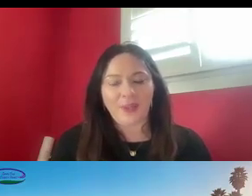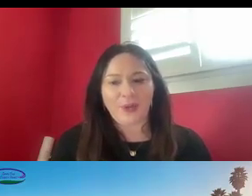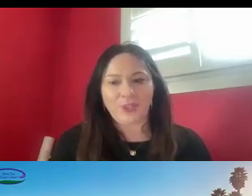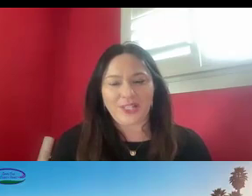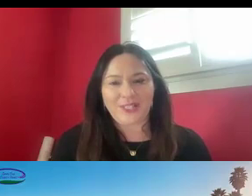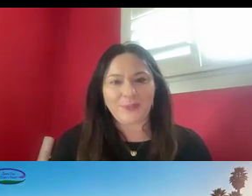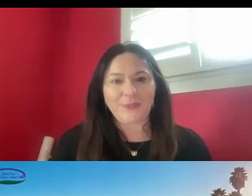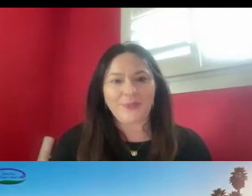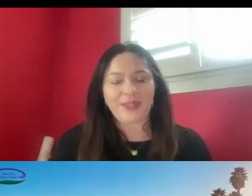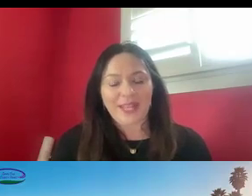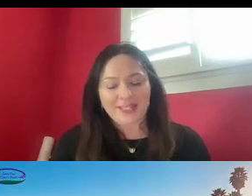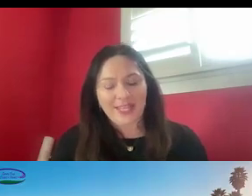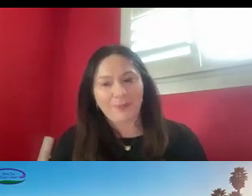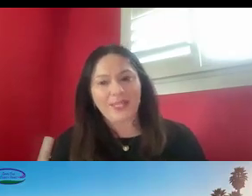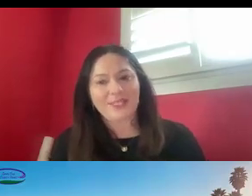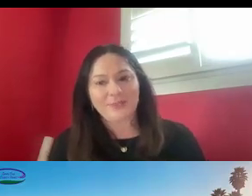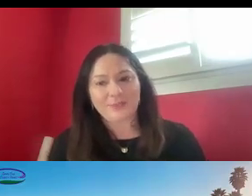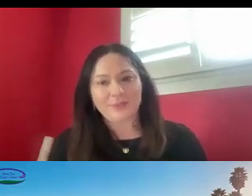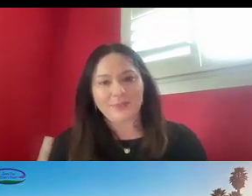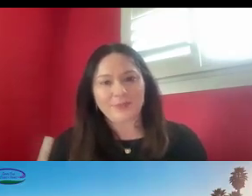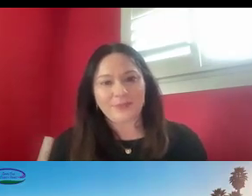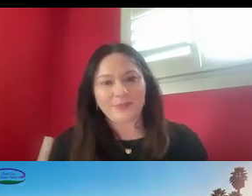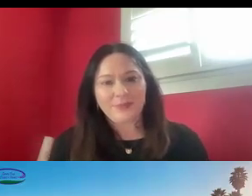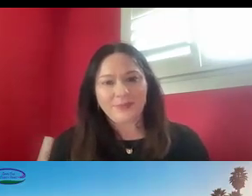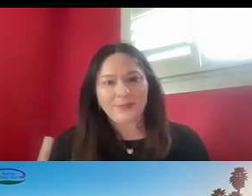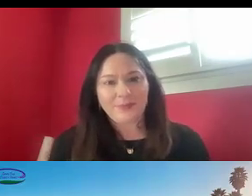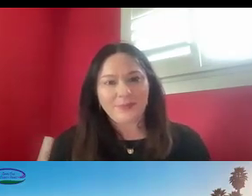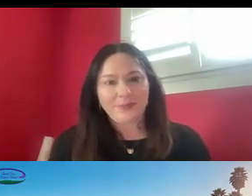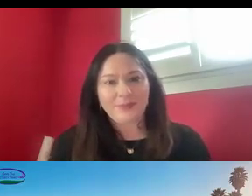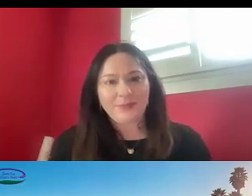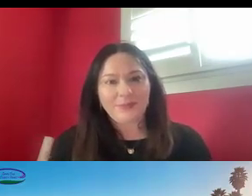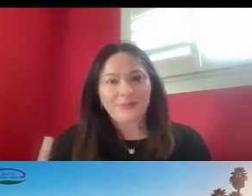with fellow co-chairs. Next slide, please.